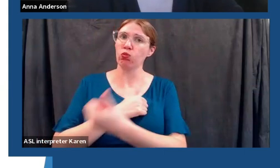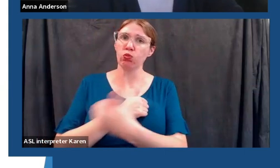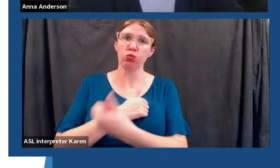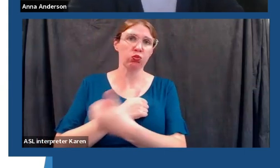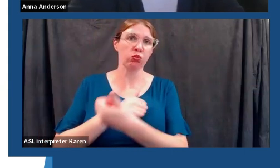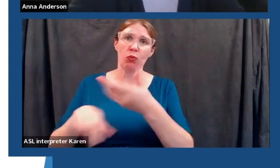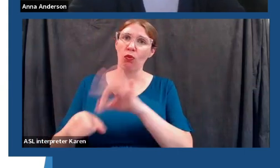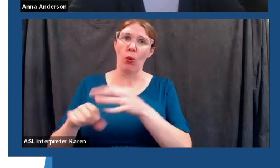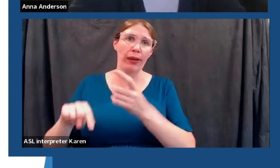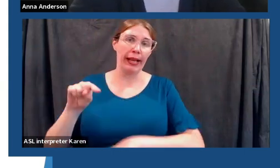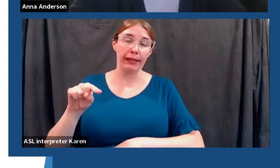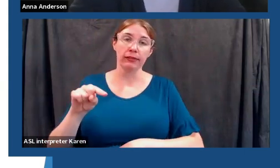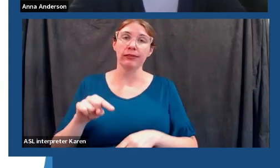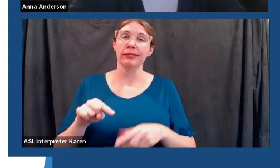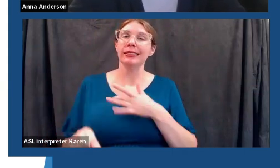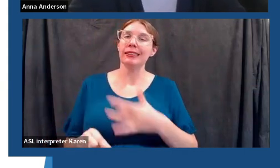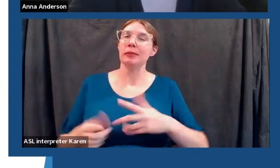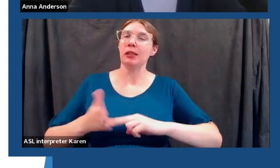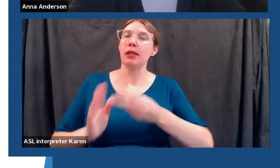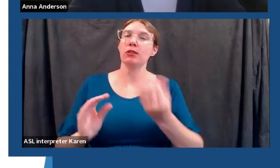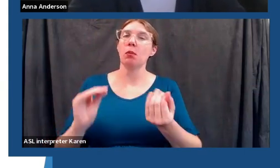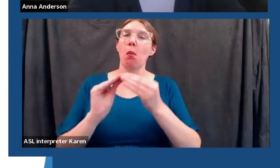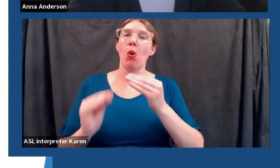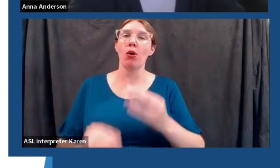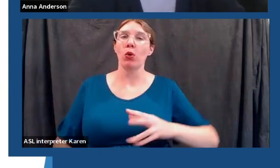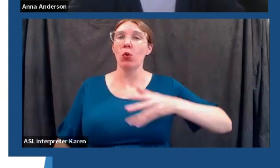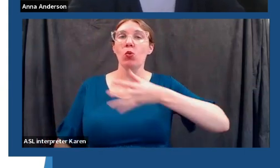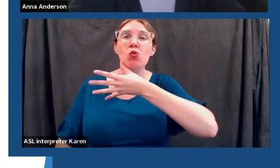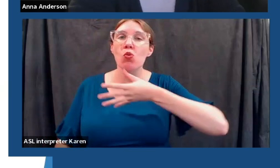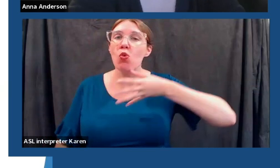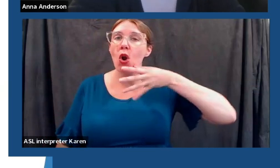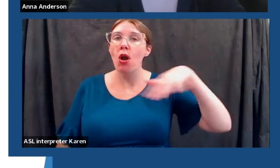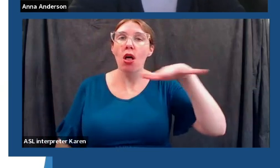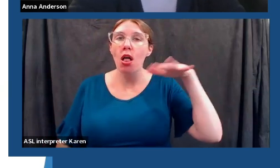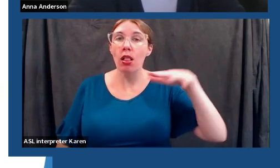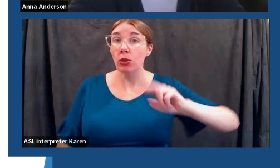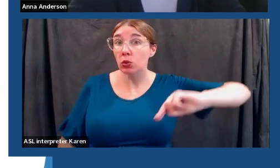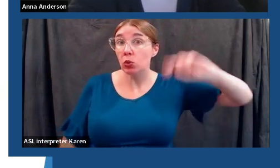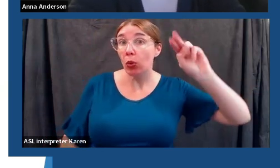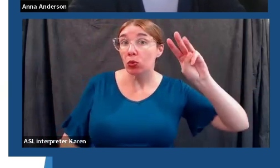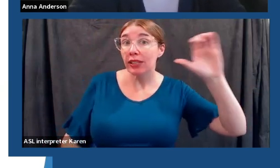of the times that's like in more rural areas and more northern Wisconsin, but also in southern Wisconsin as well.